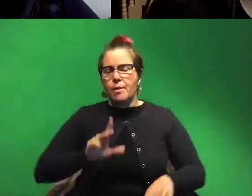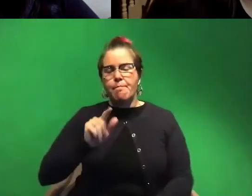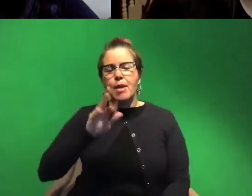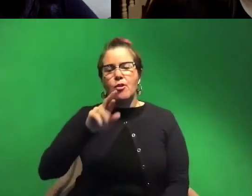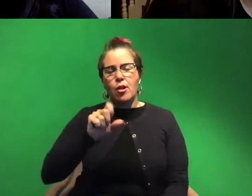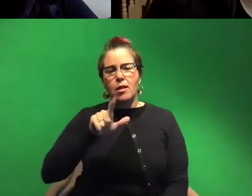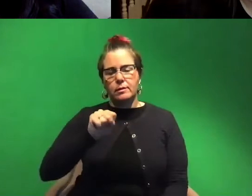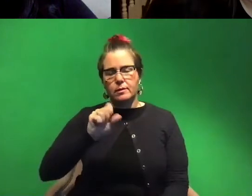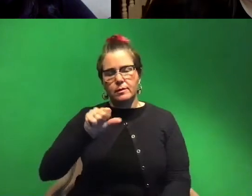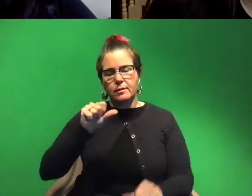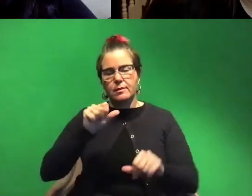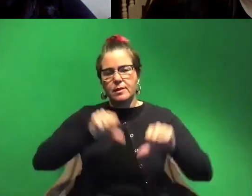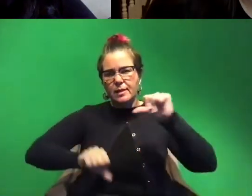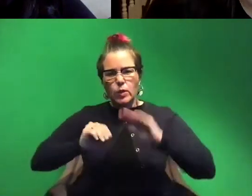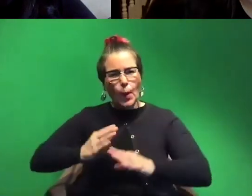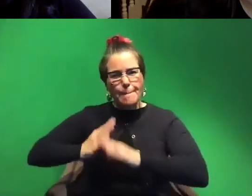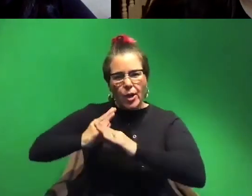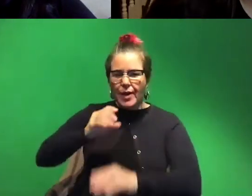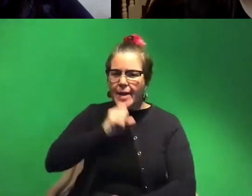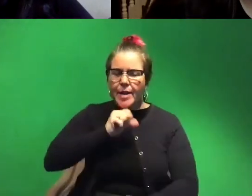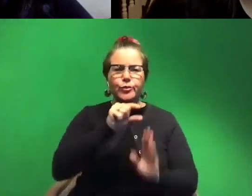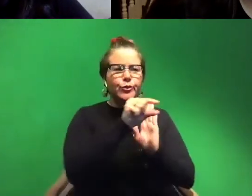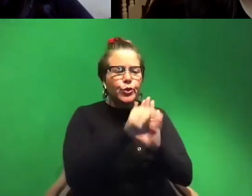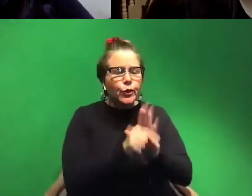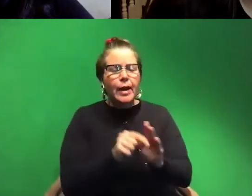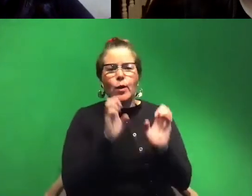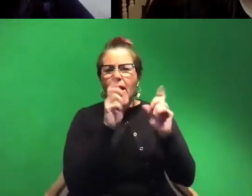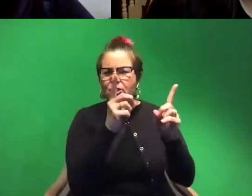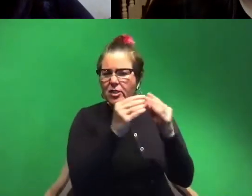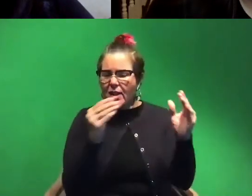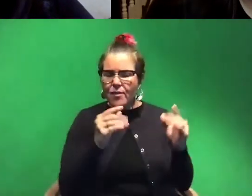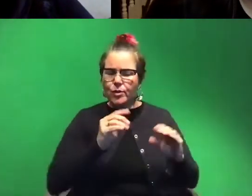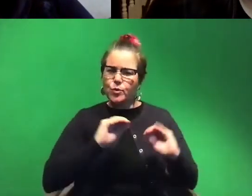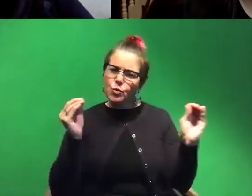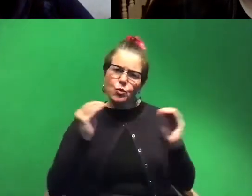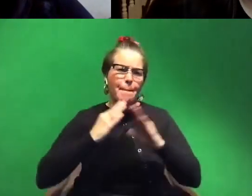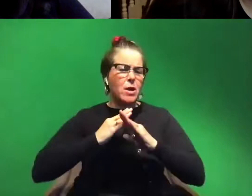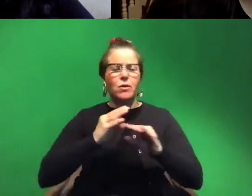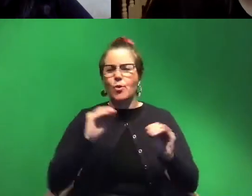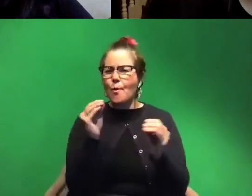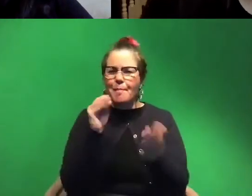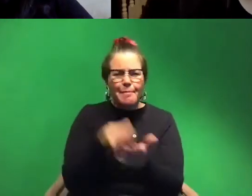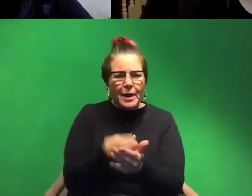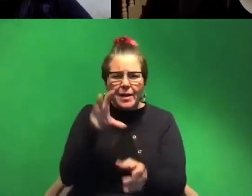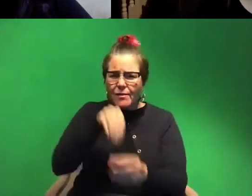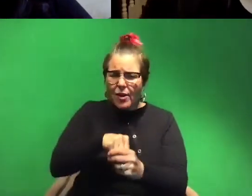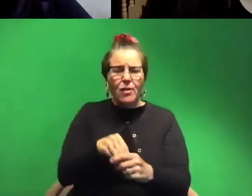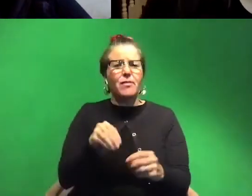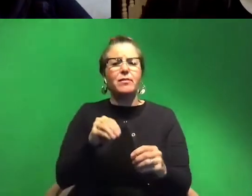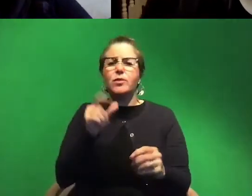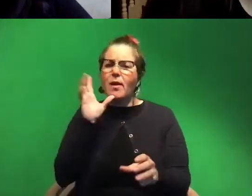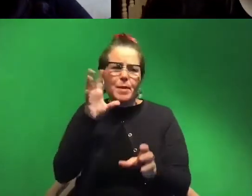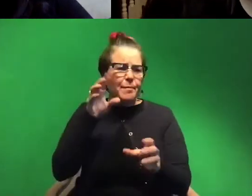no barrier for your age, your grade, your education level. There's no money to participate. You don't have to be a member of the lab. There's